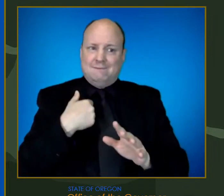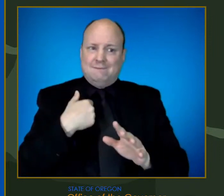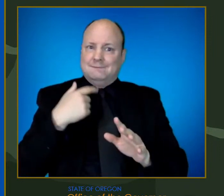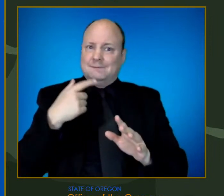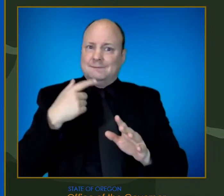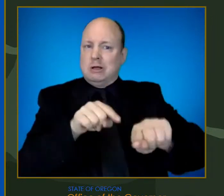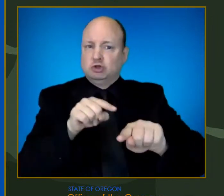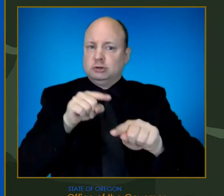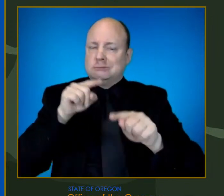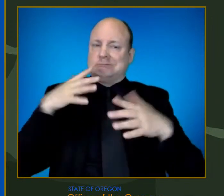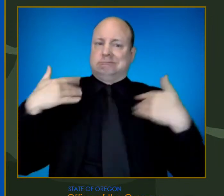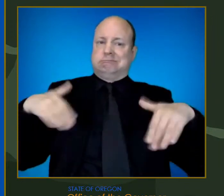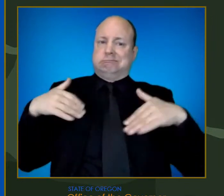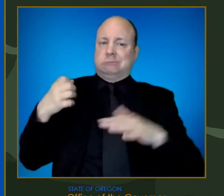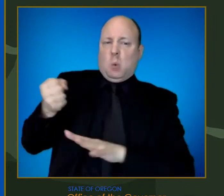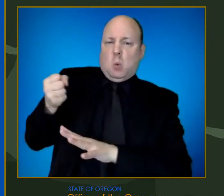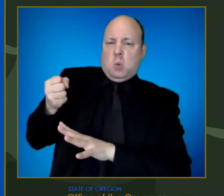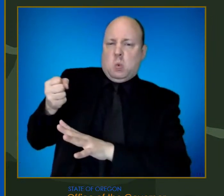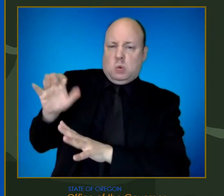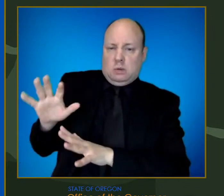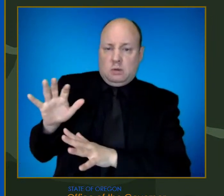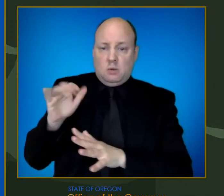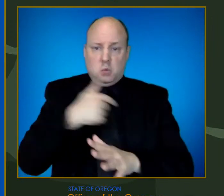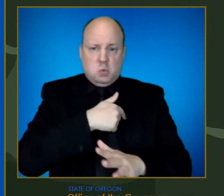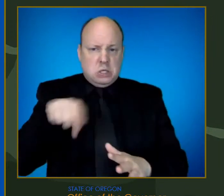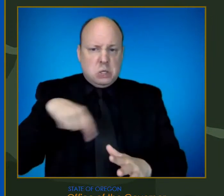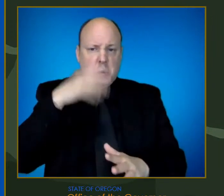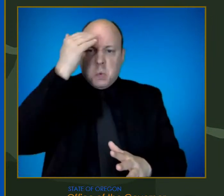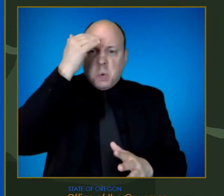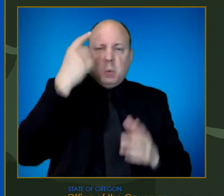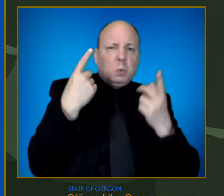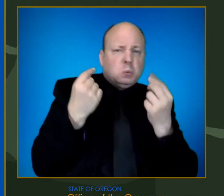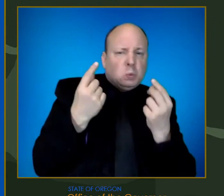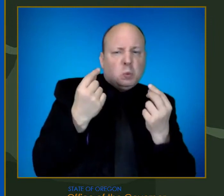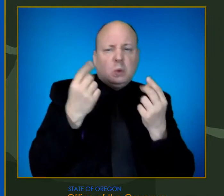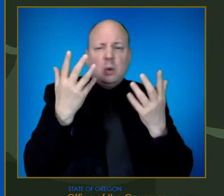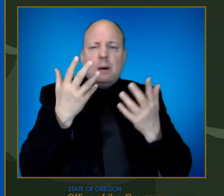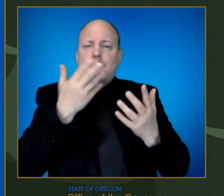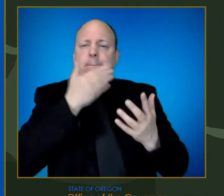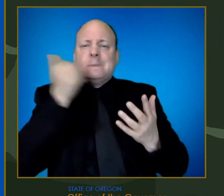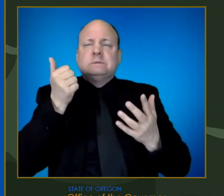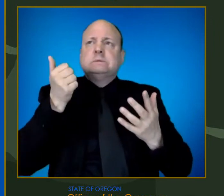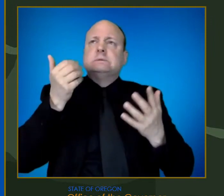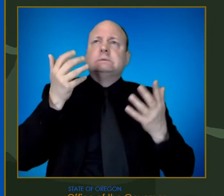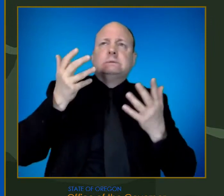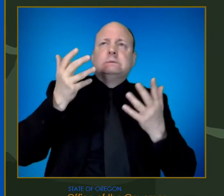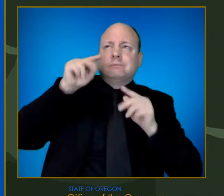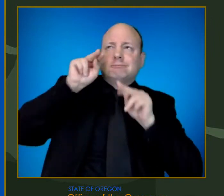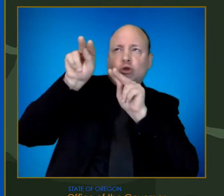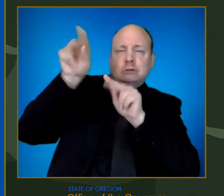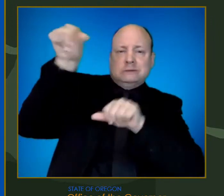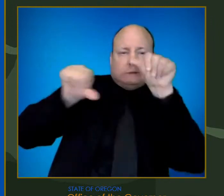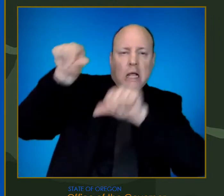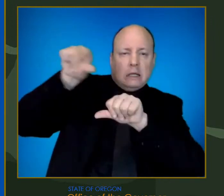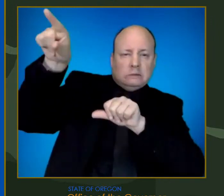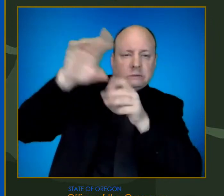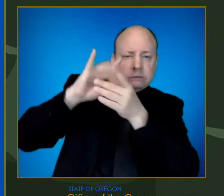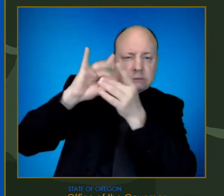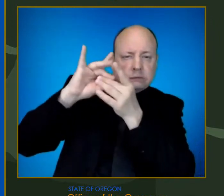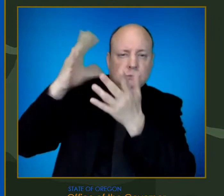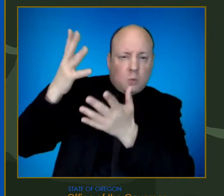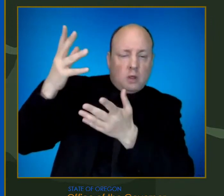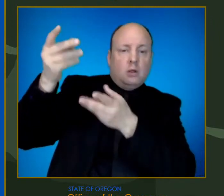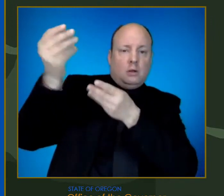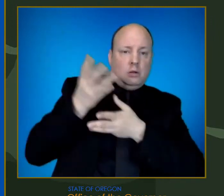evidence review, we know it will be based on the best available science. In the meantime, the loss of Johnson & Johnson continues to put curbs on the pace of